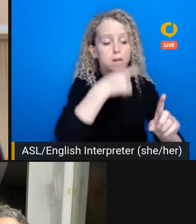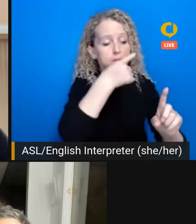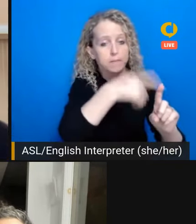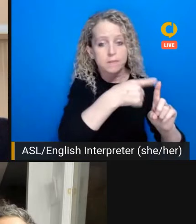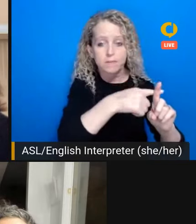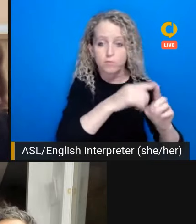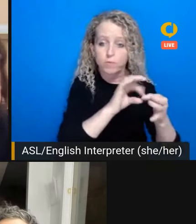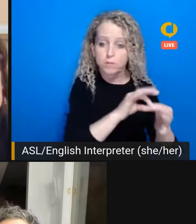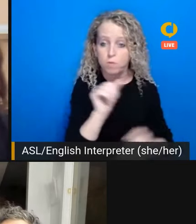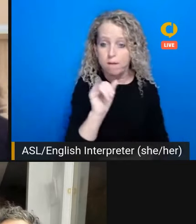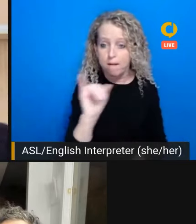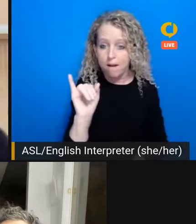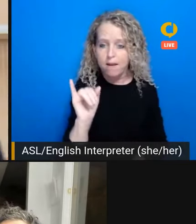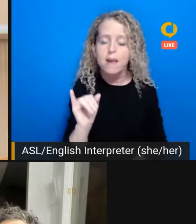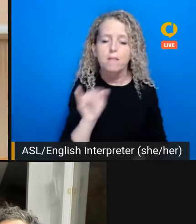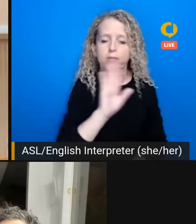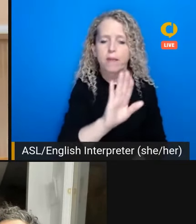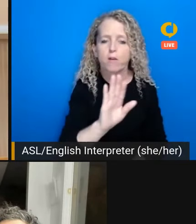well.